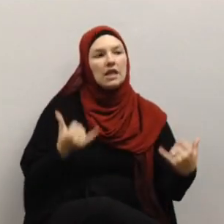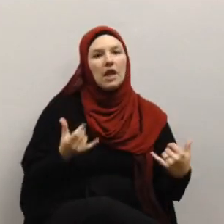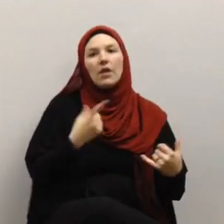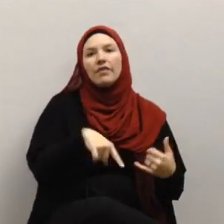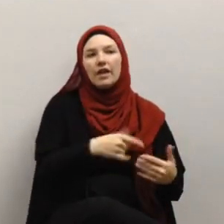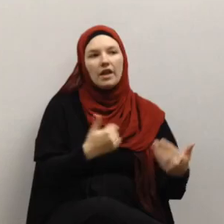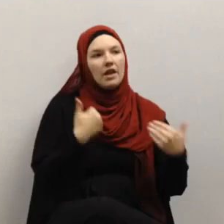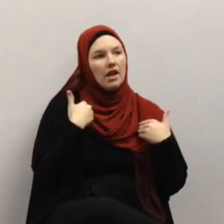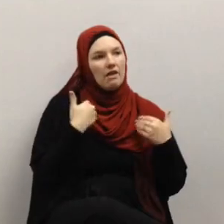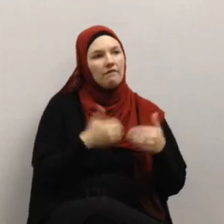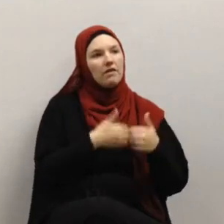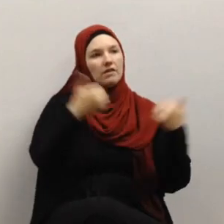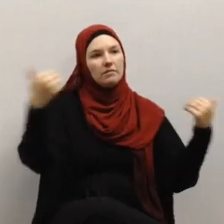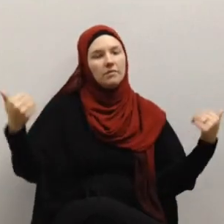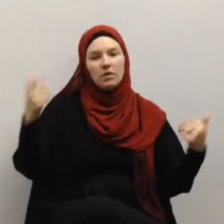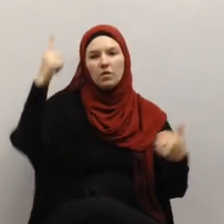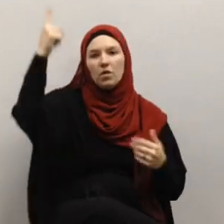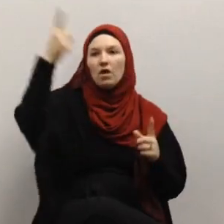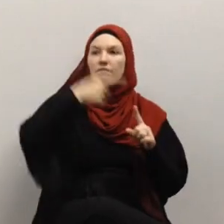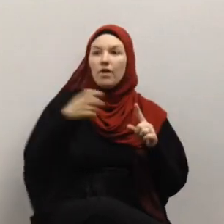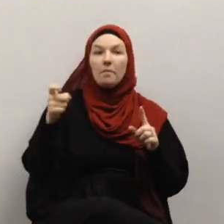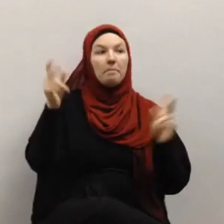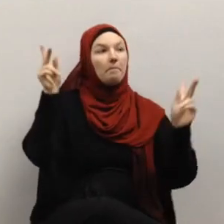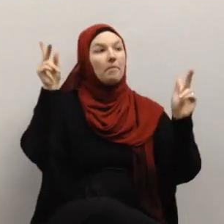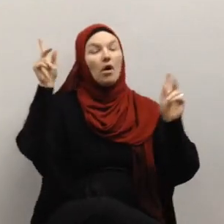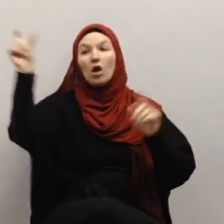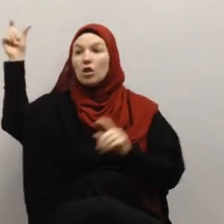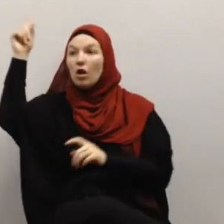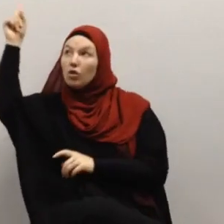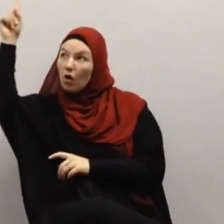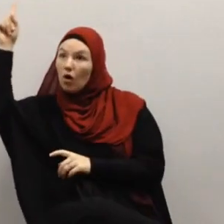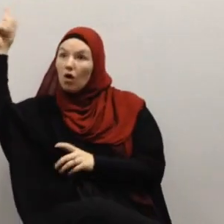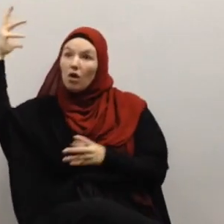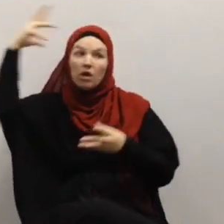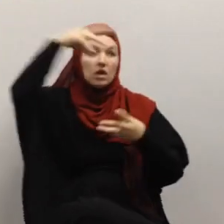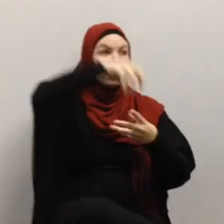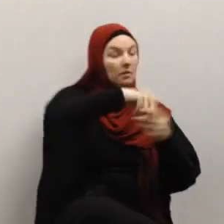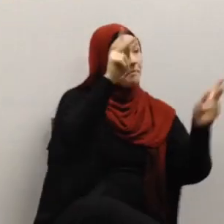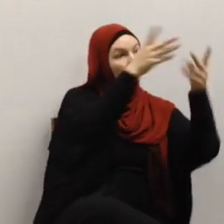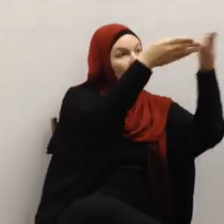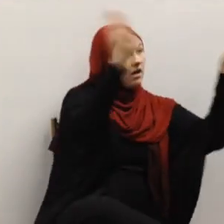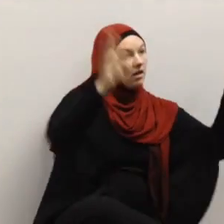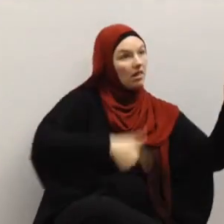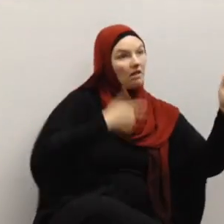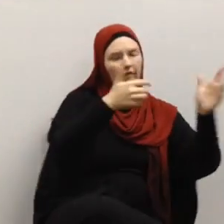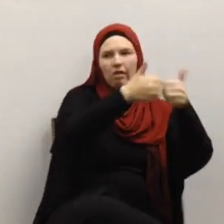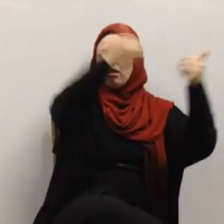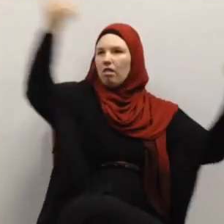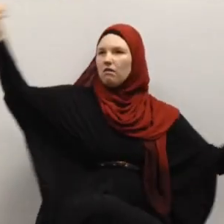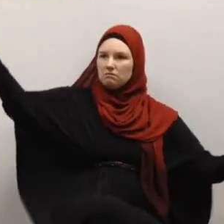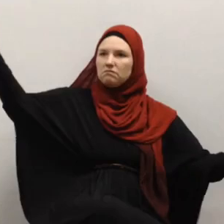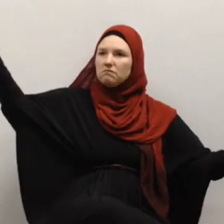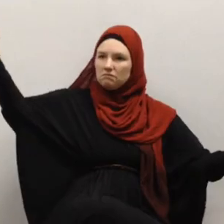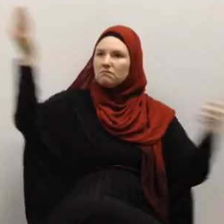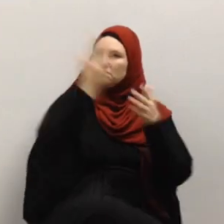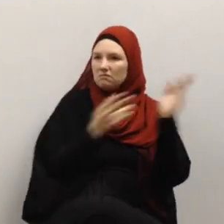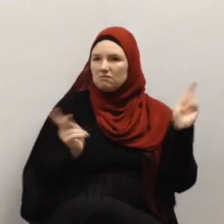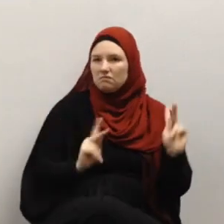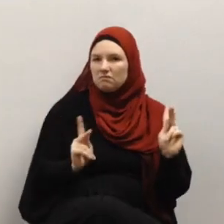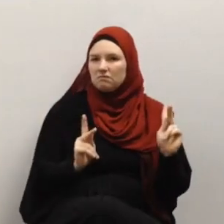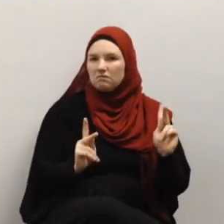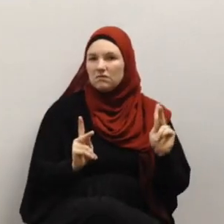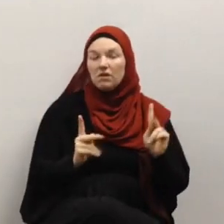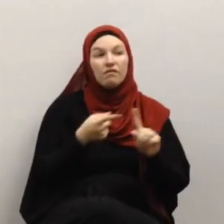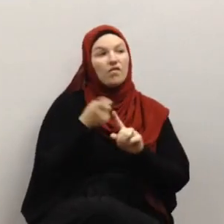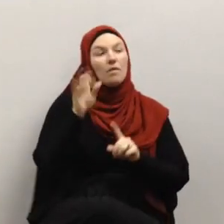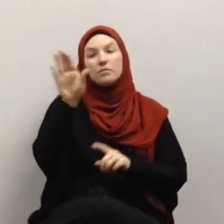Allah from public life, from public influence, right into either your mosque or church